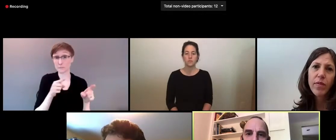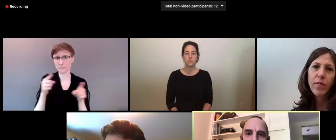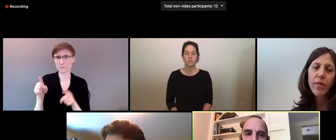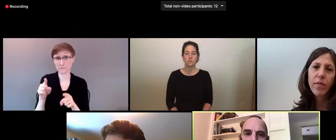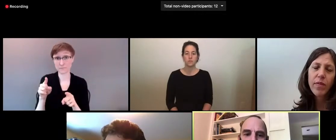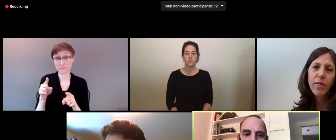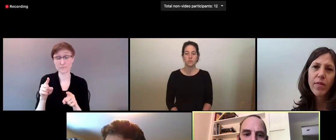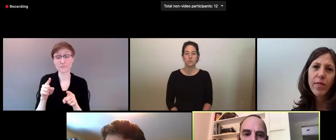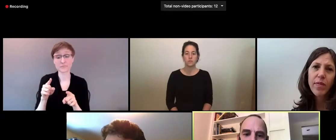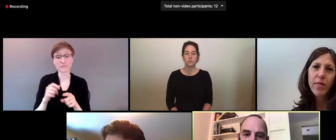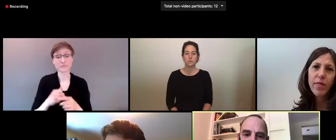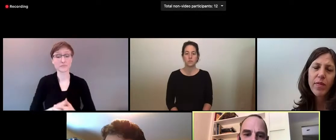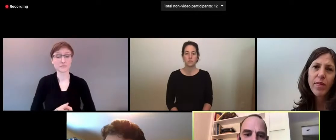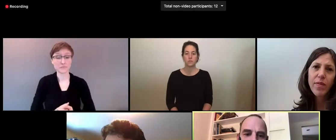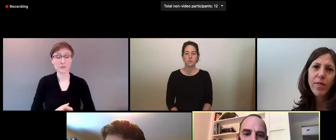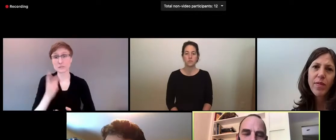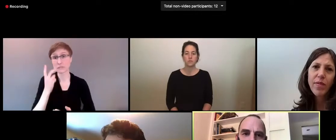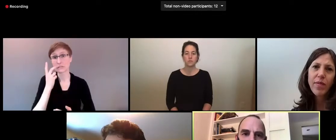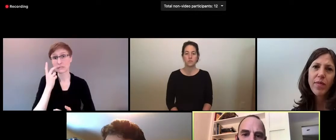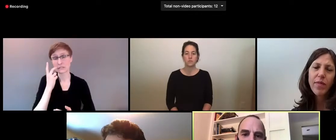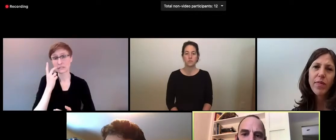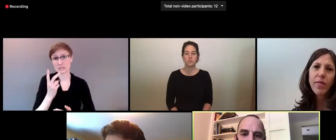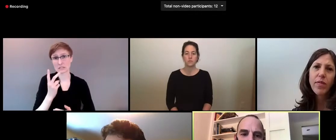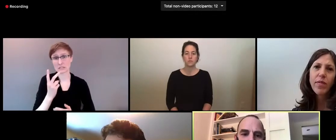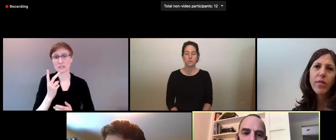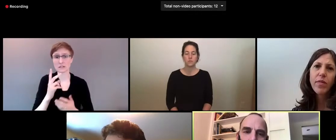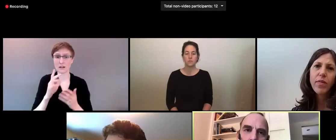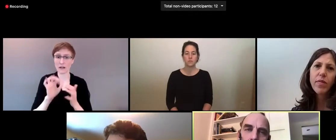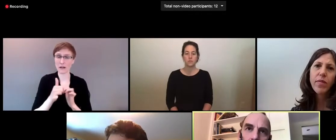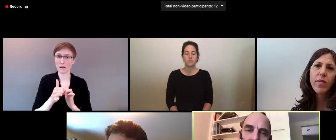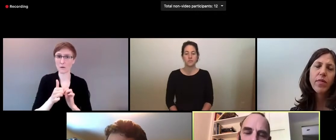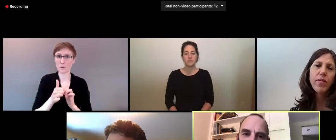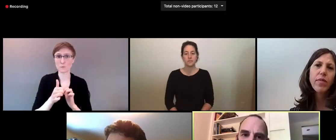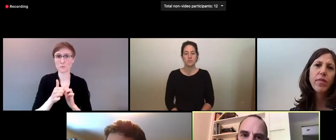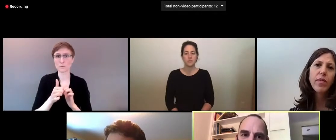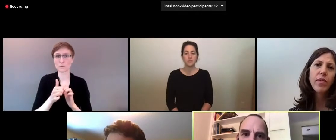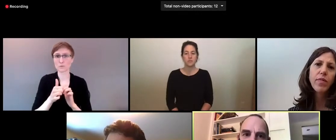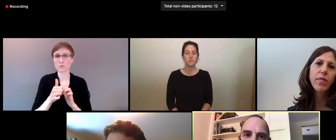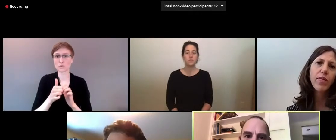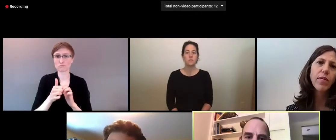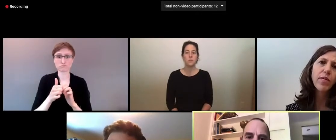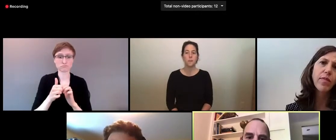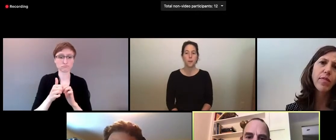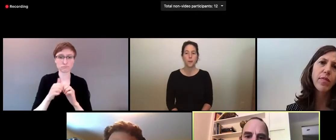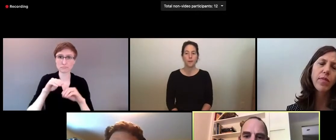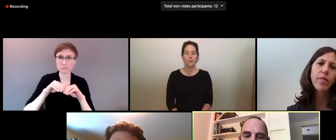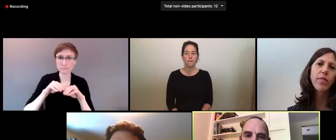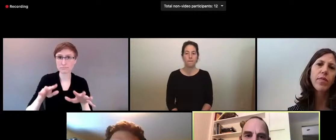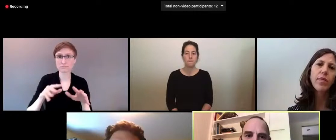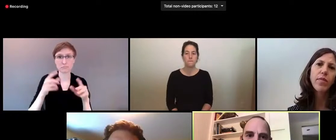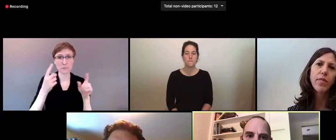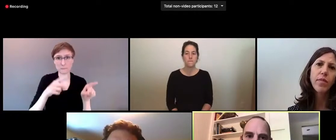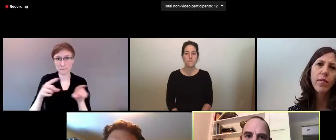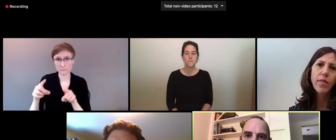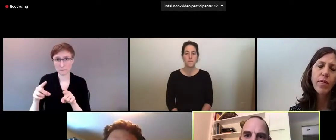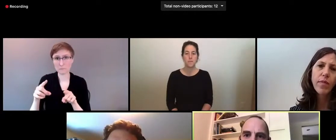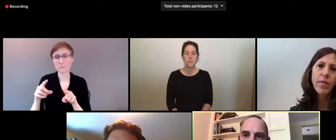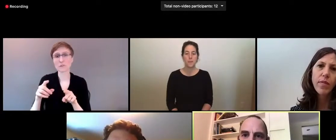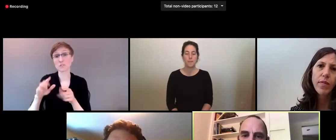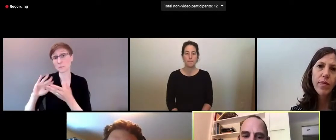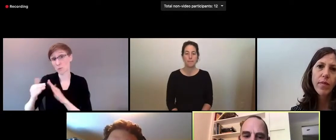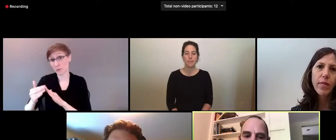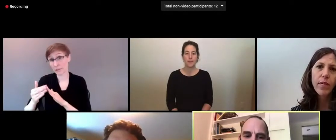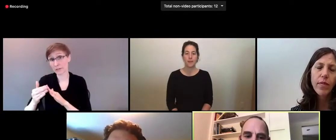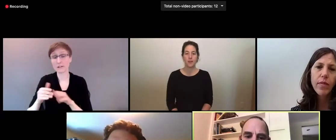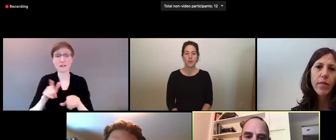key drivers for that progress, or a key driver, how general comments about transmission in the community, and a few cautionary notes